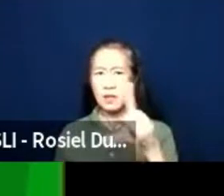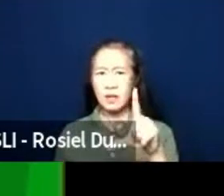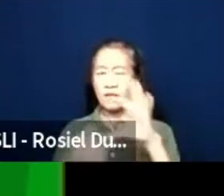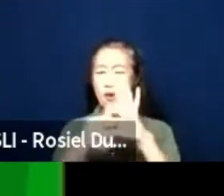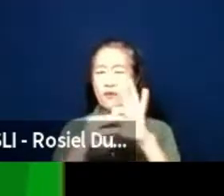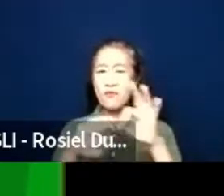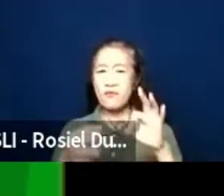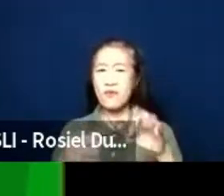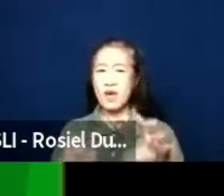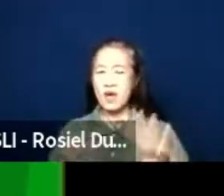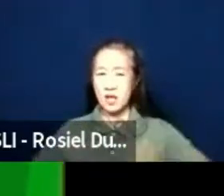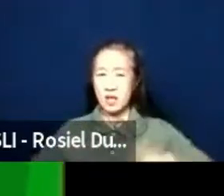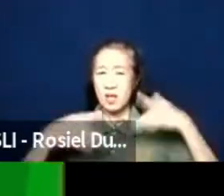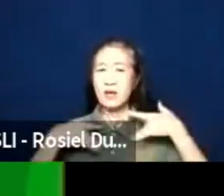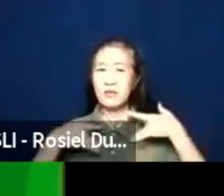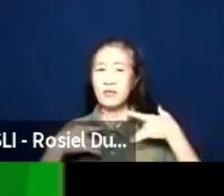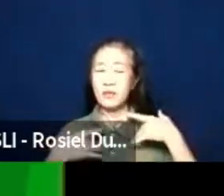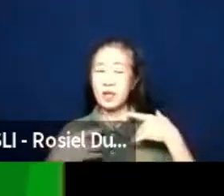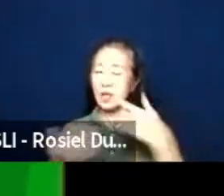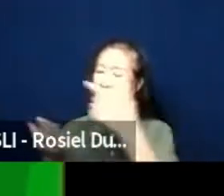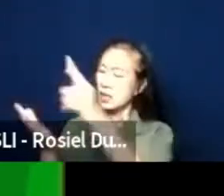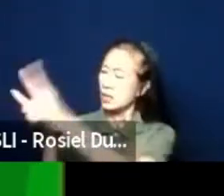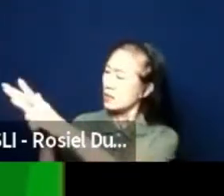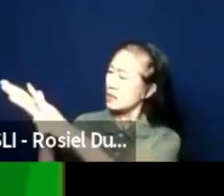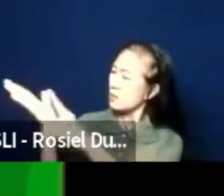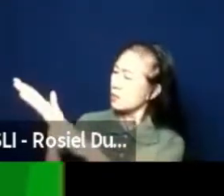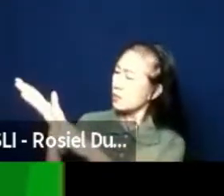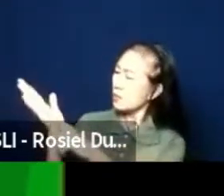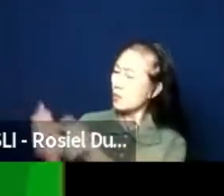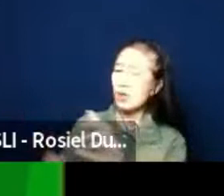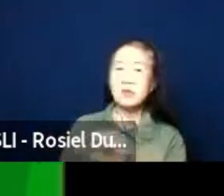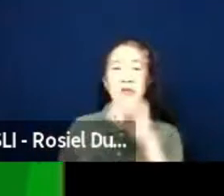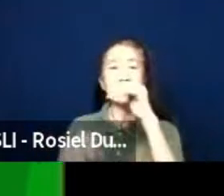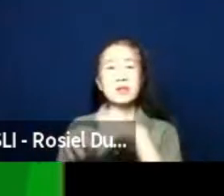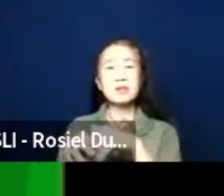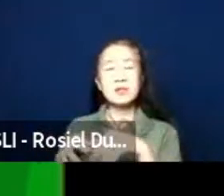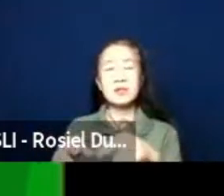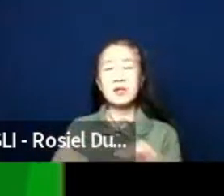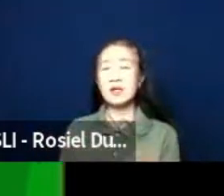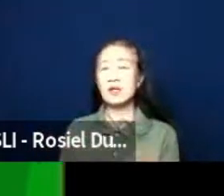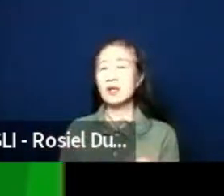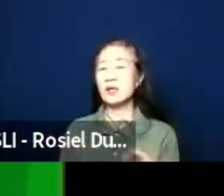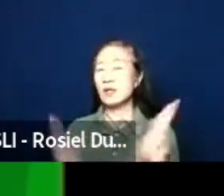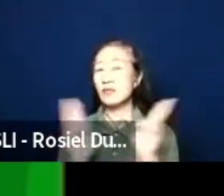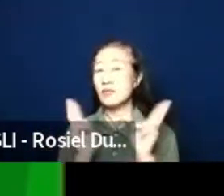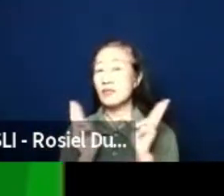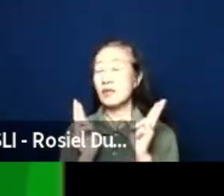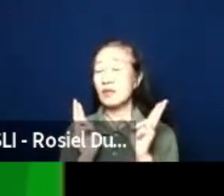life is a summary of medical history, which is kept by or inside the refrigerator.